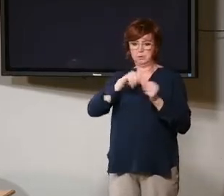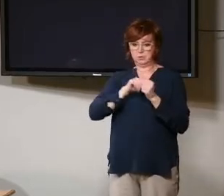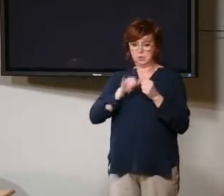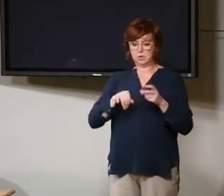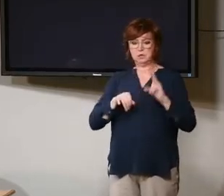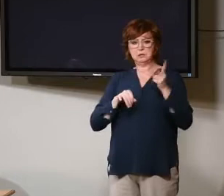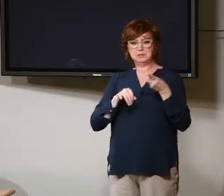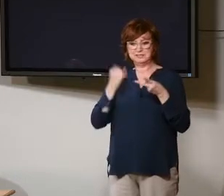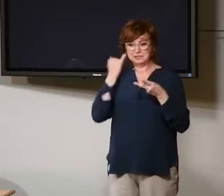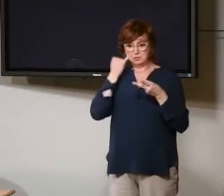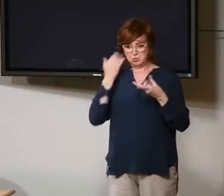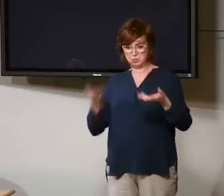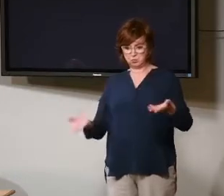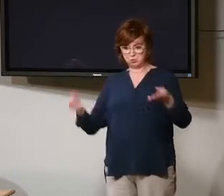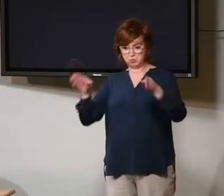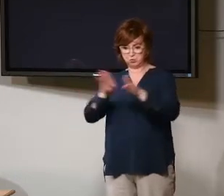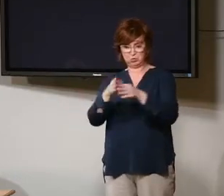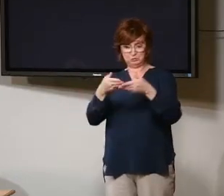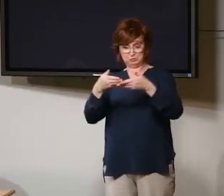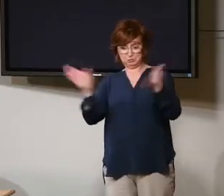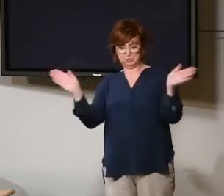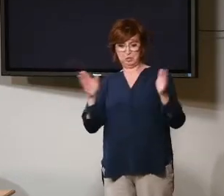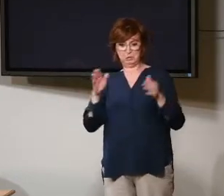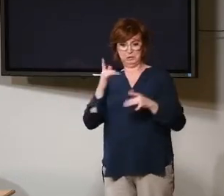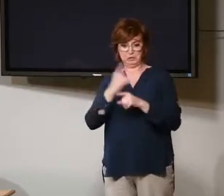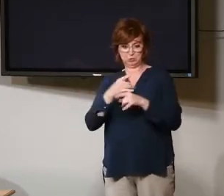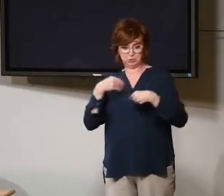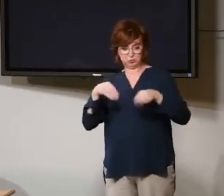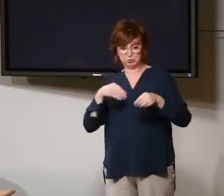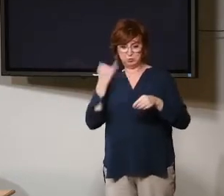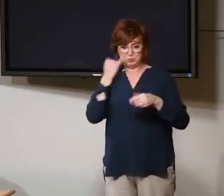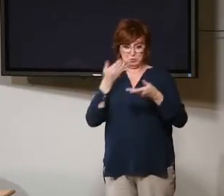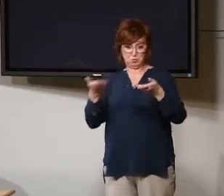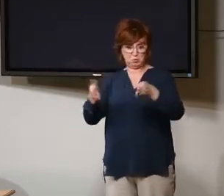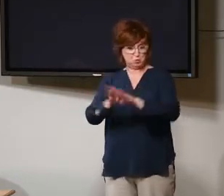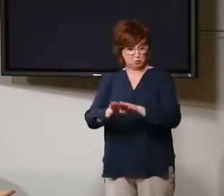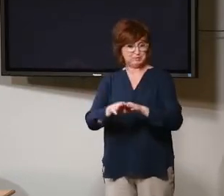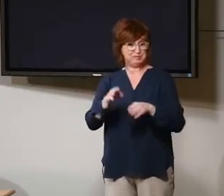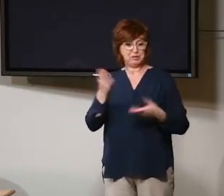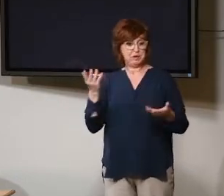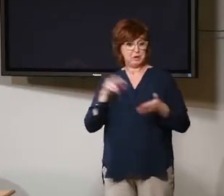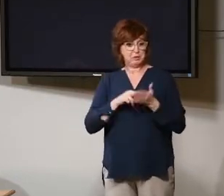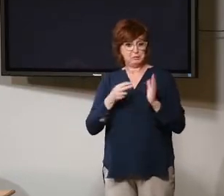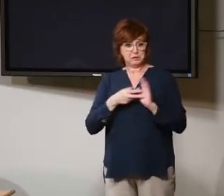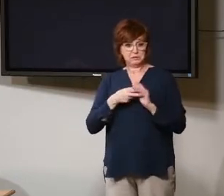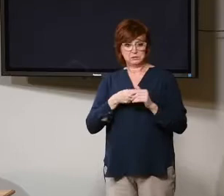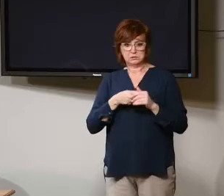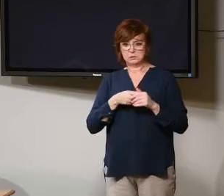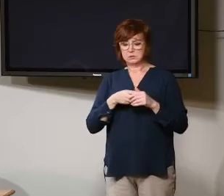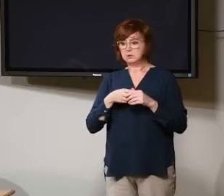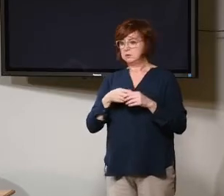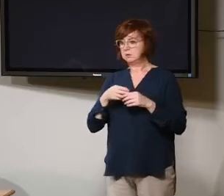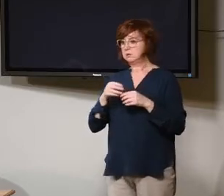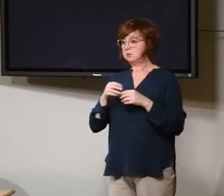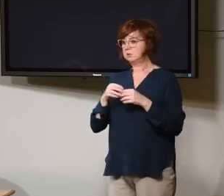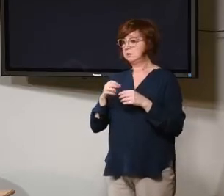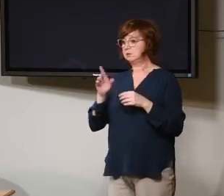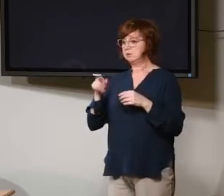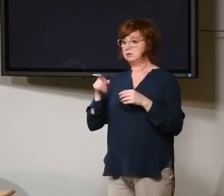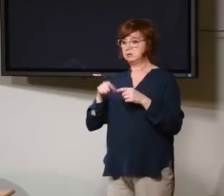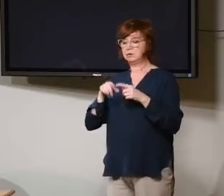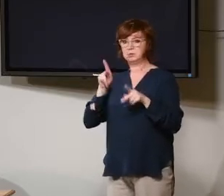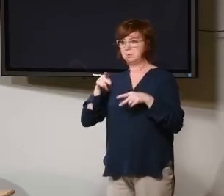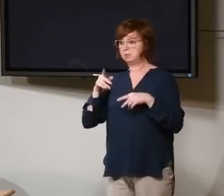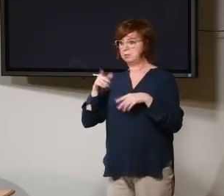if we were to close the publicly owned liquor stores, essentially what we would be doing is driving customers to a smaller number